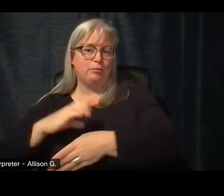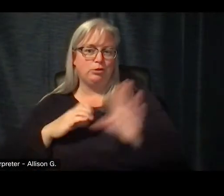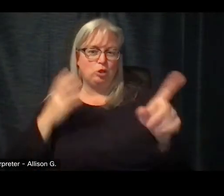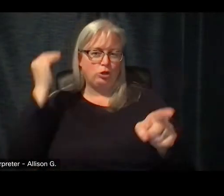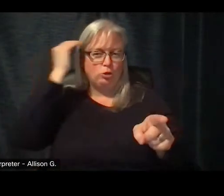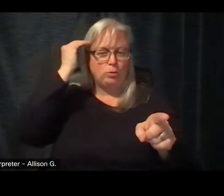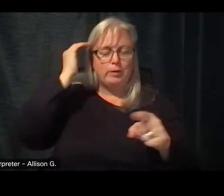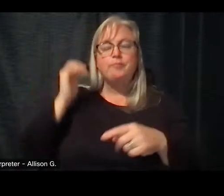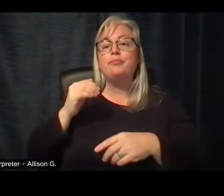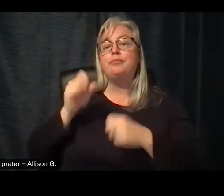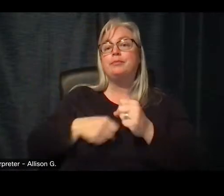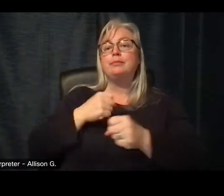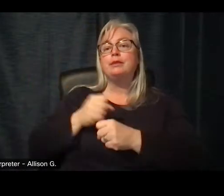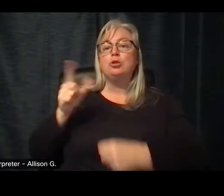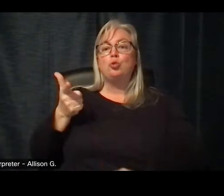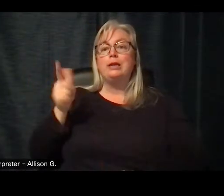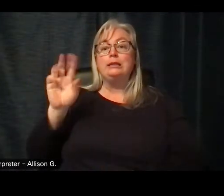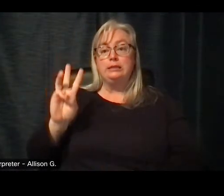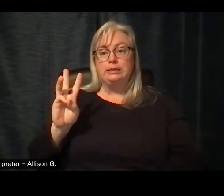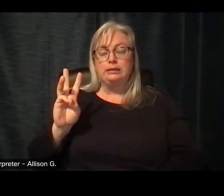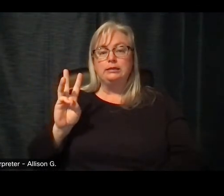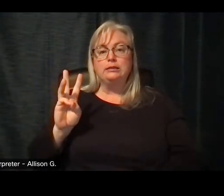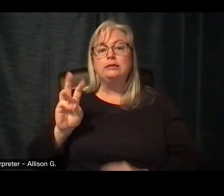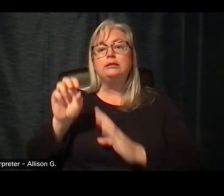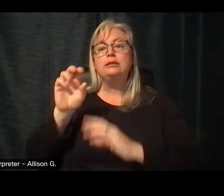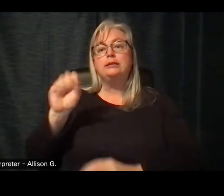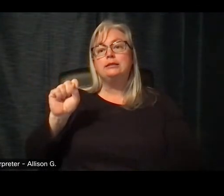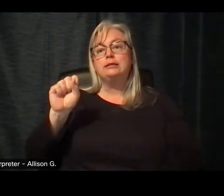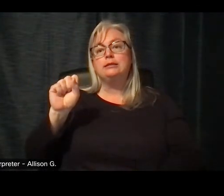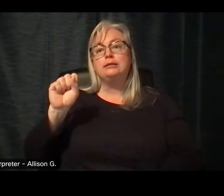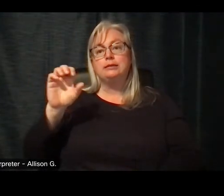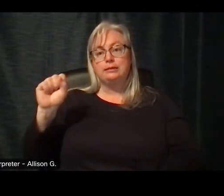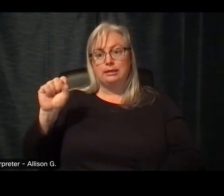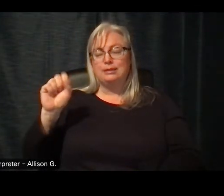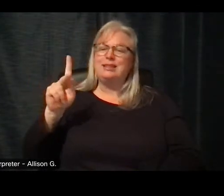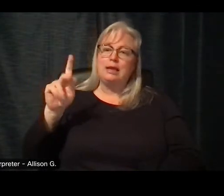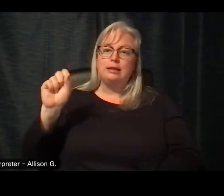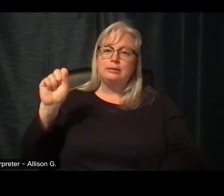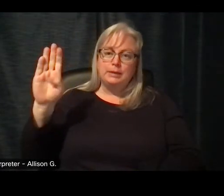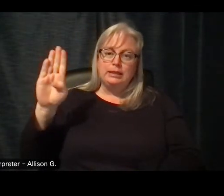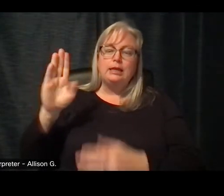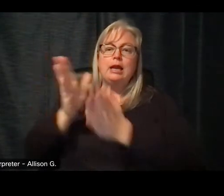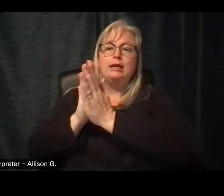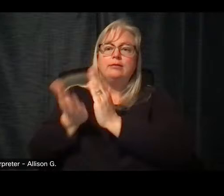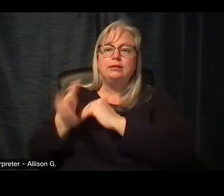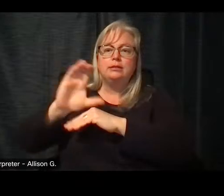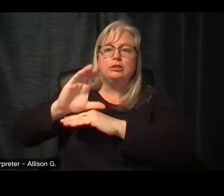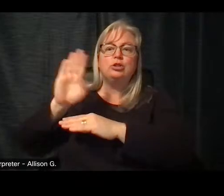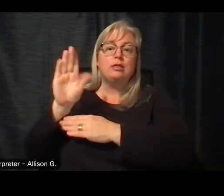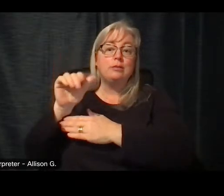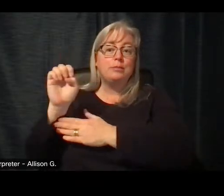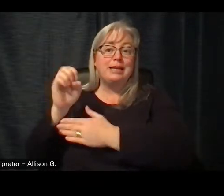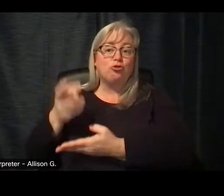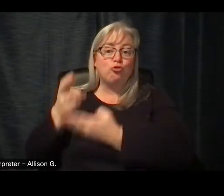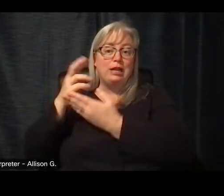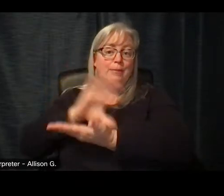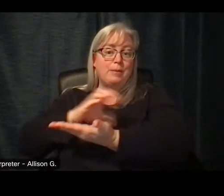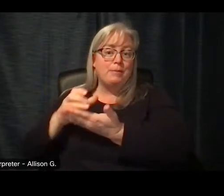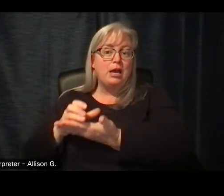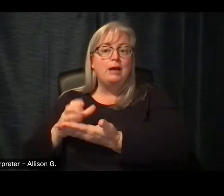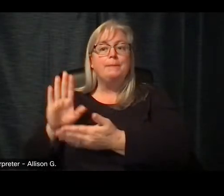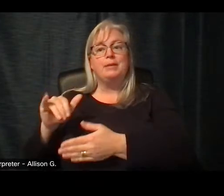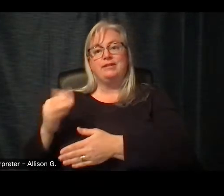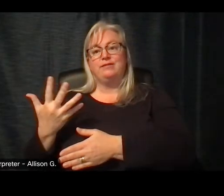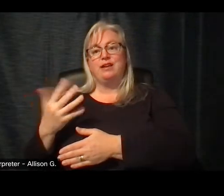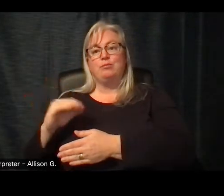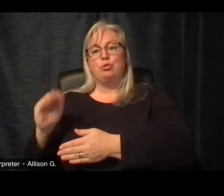So in 2026, State School for the Blind did ask for an increase to their base rehab amount by 5%. That